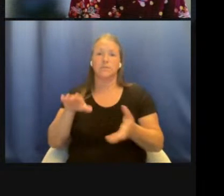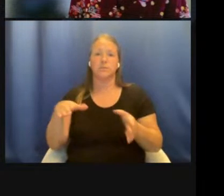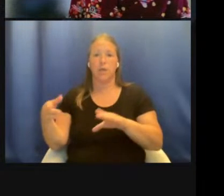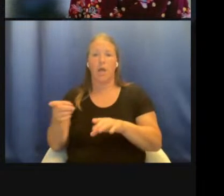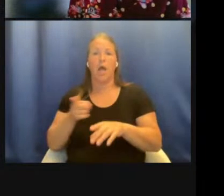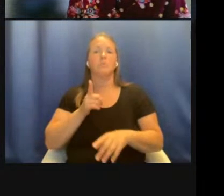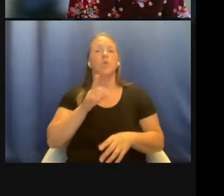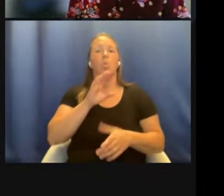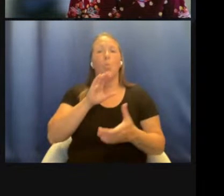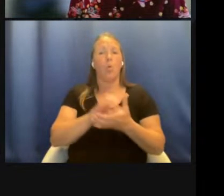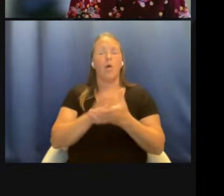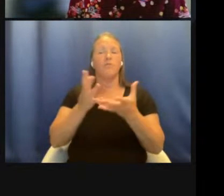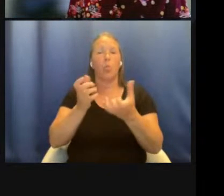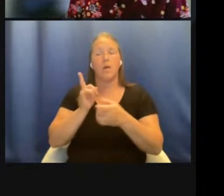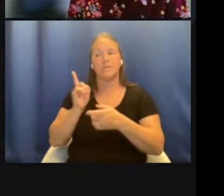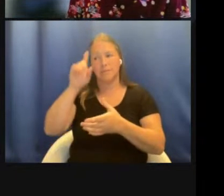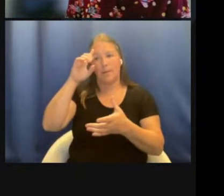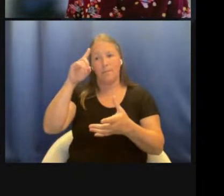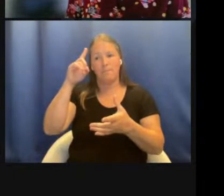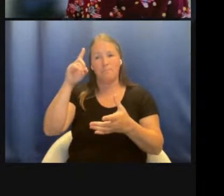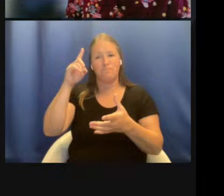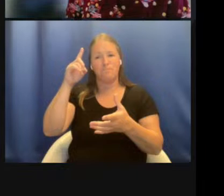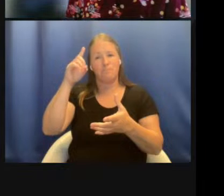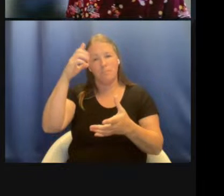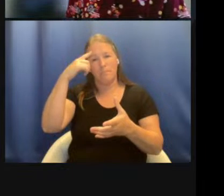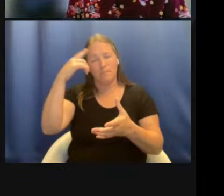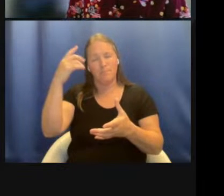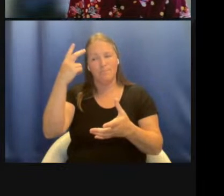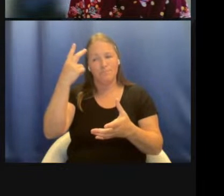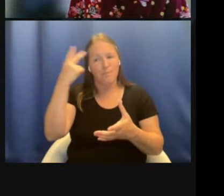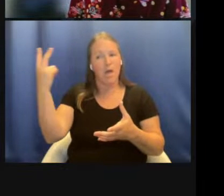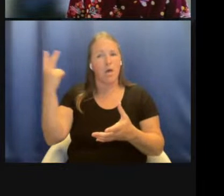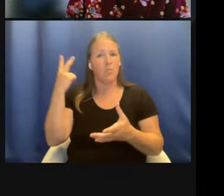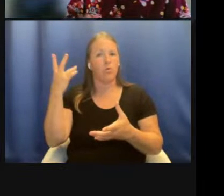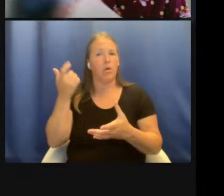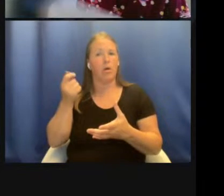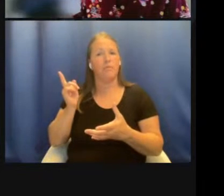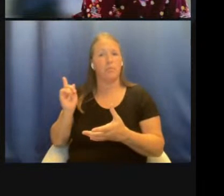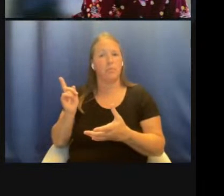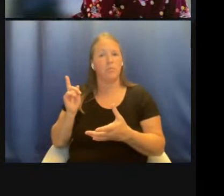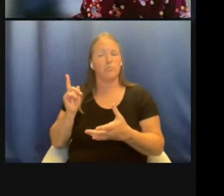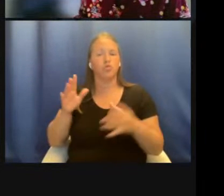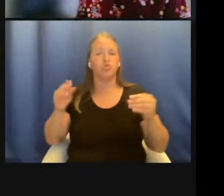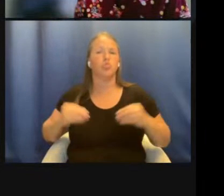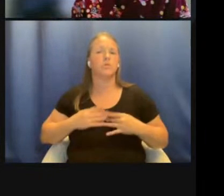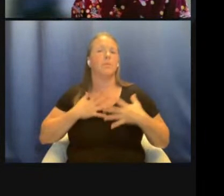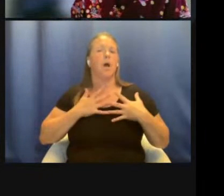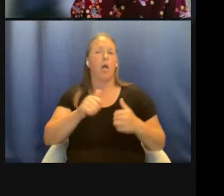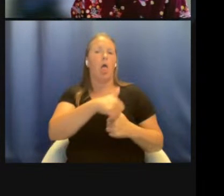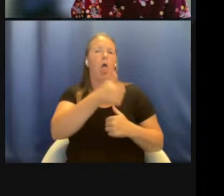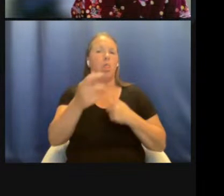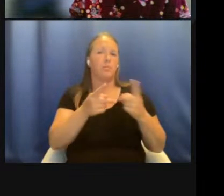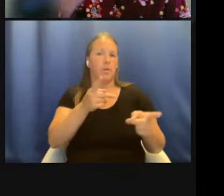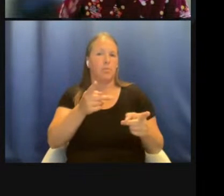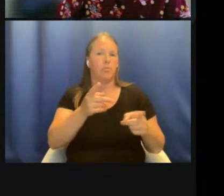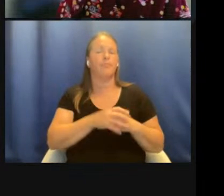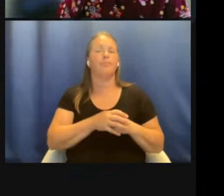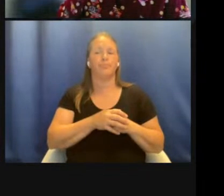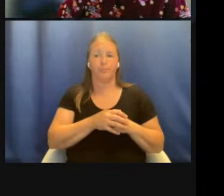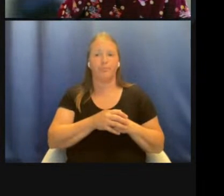his memory to inspire others. This, in fact, moves her to give the entire contents plus of the Blue Room to the